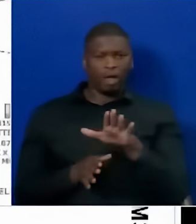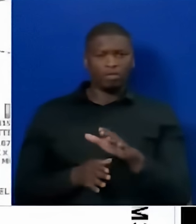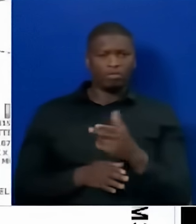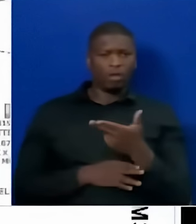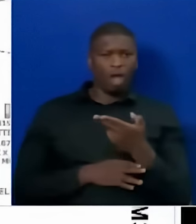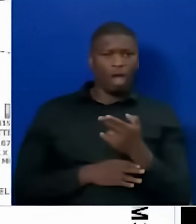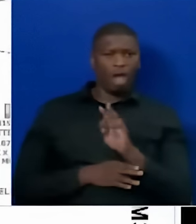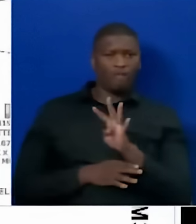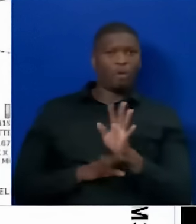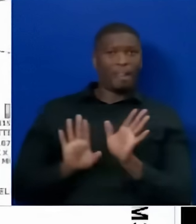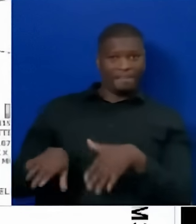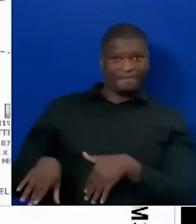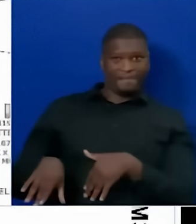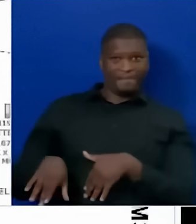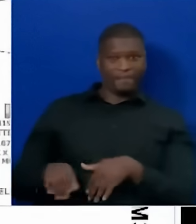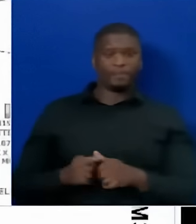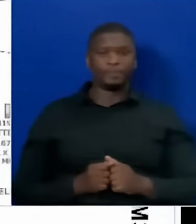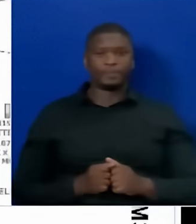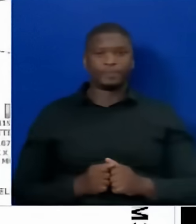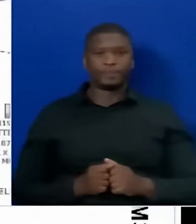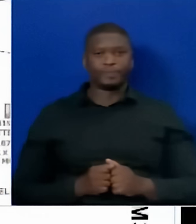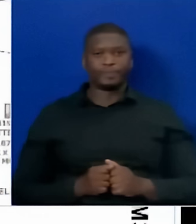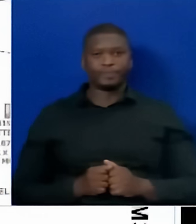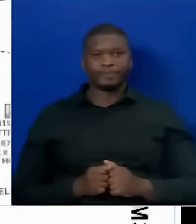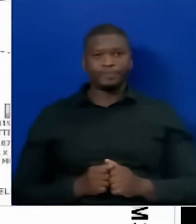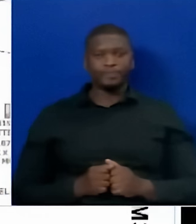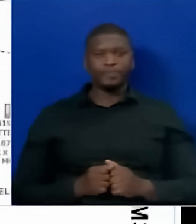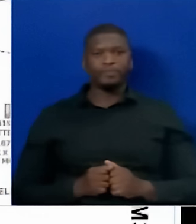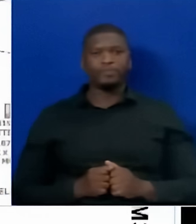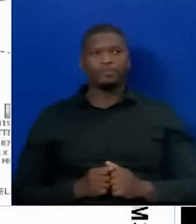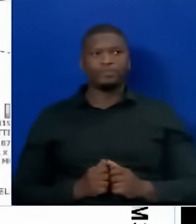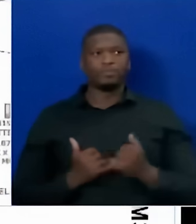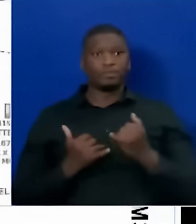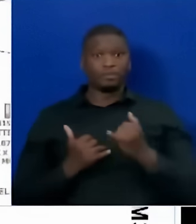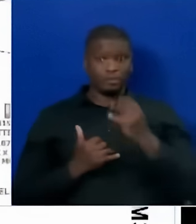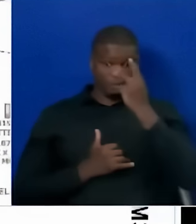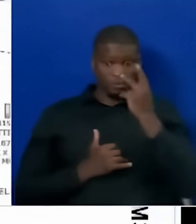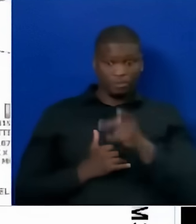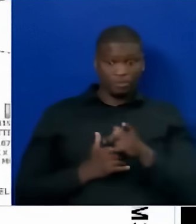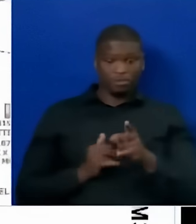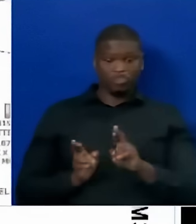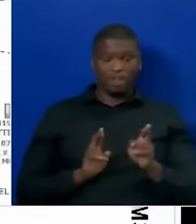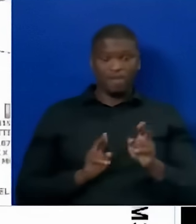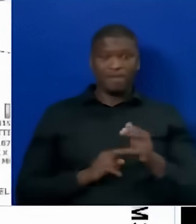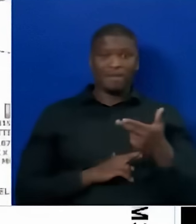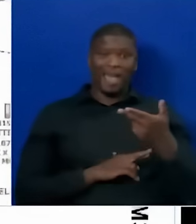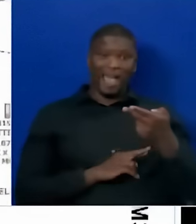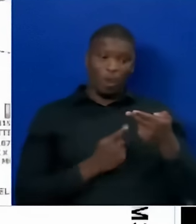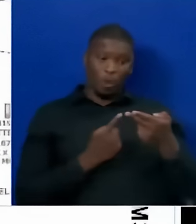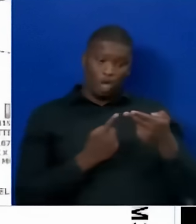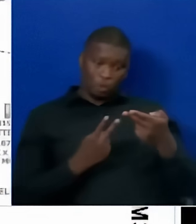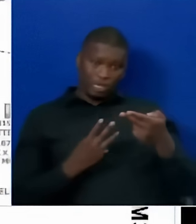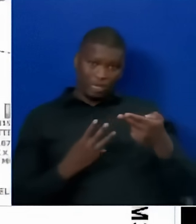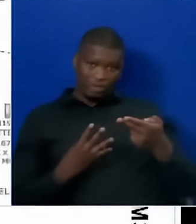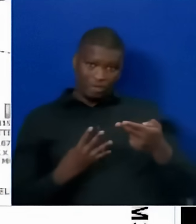purposes. So using the references to gun 1, gun 2, gun 3, and gun 5, can you just describe,